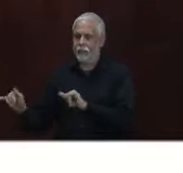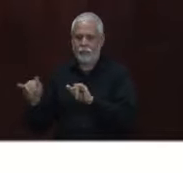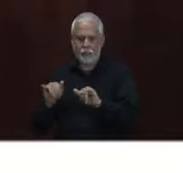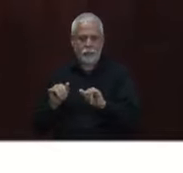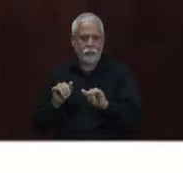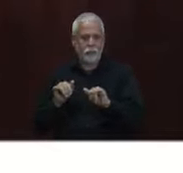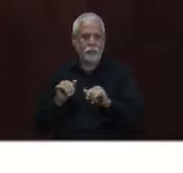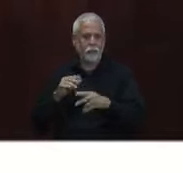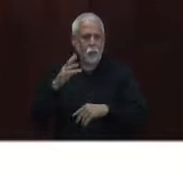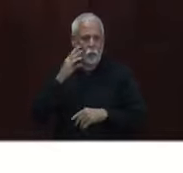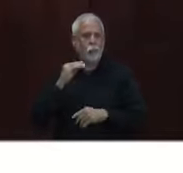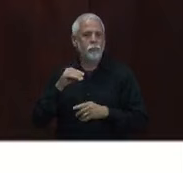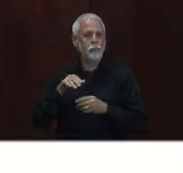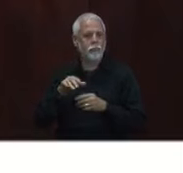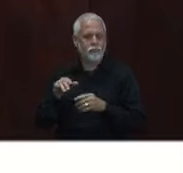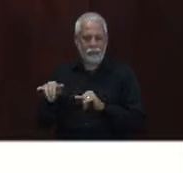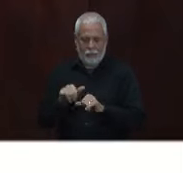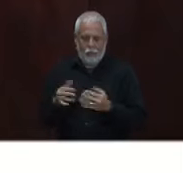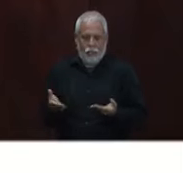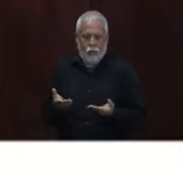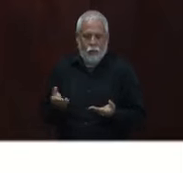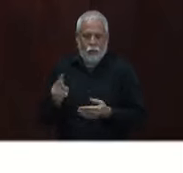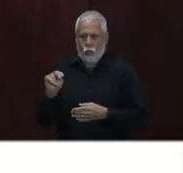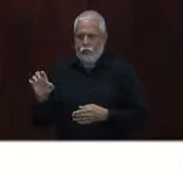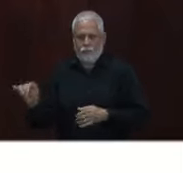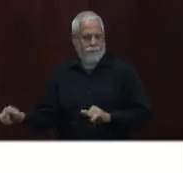local experience.